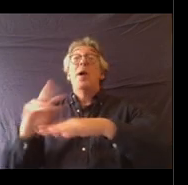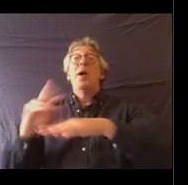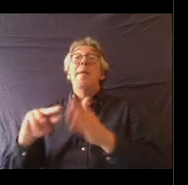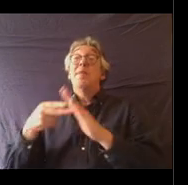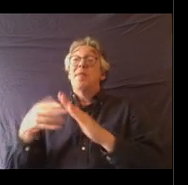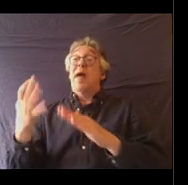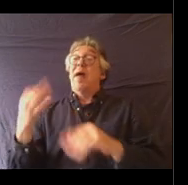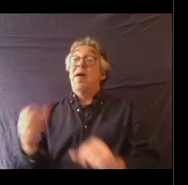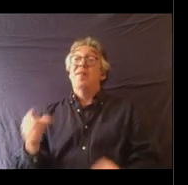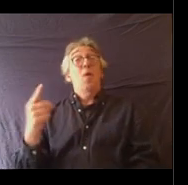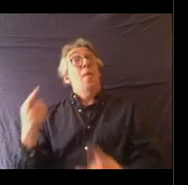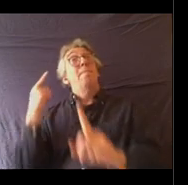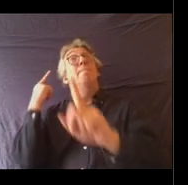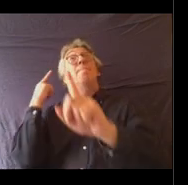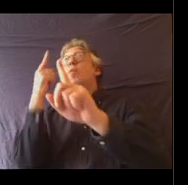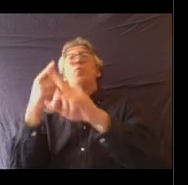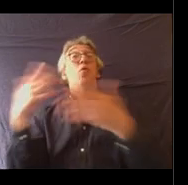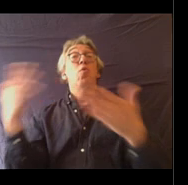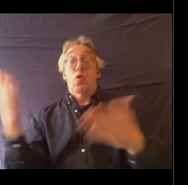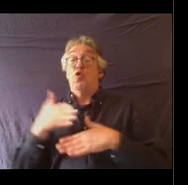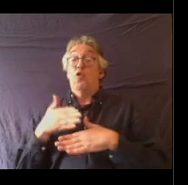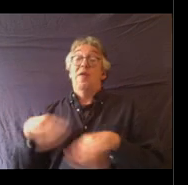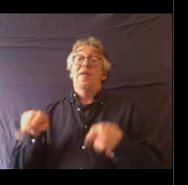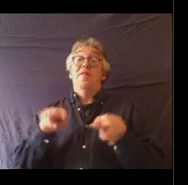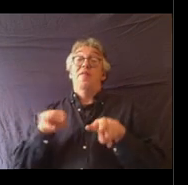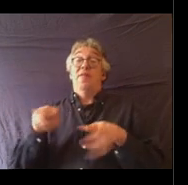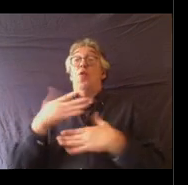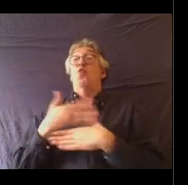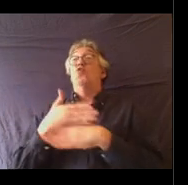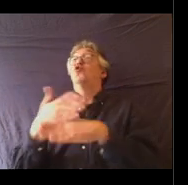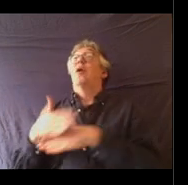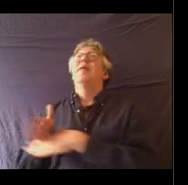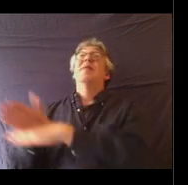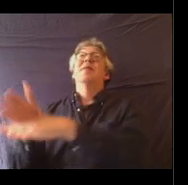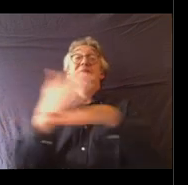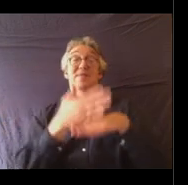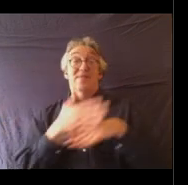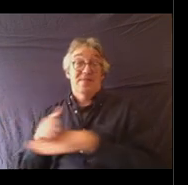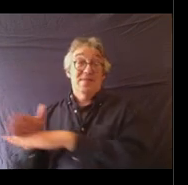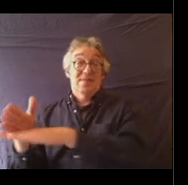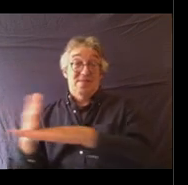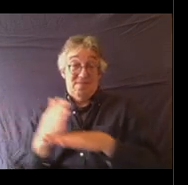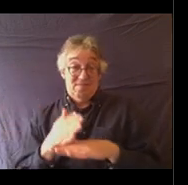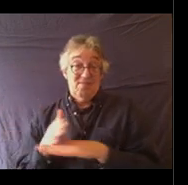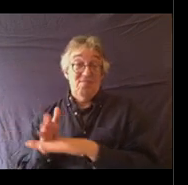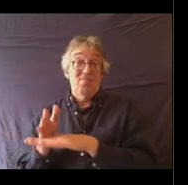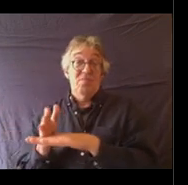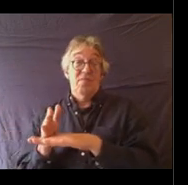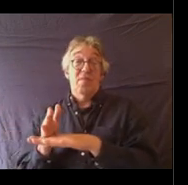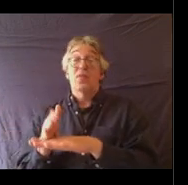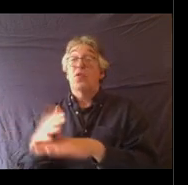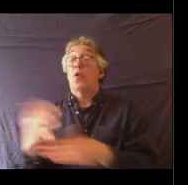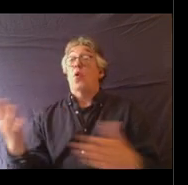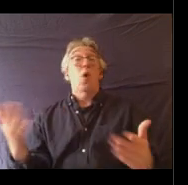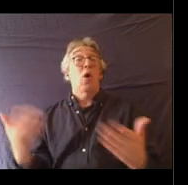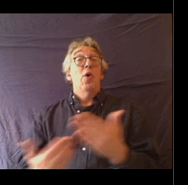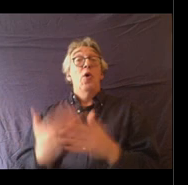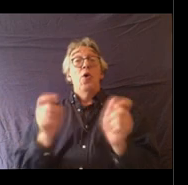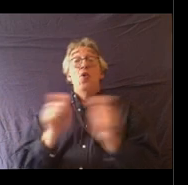principal purpose the sharing of videos. So, but it could be also, for instance, a newspaper who has